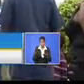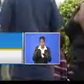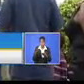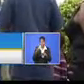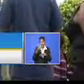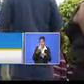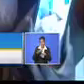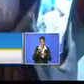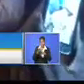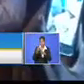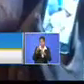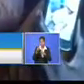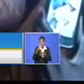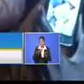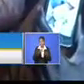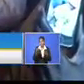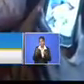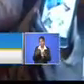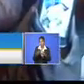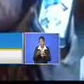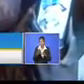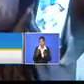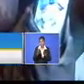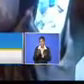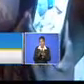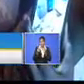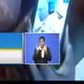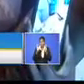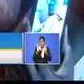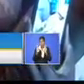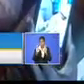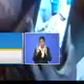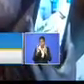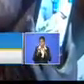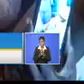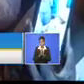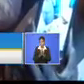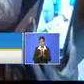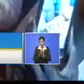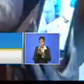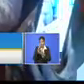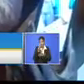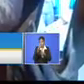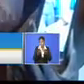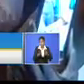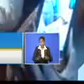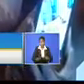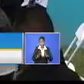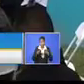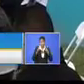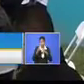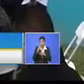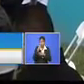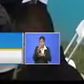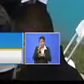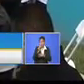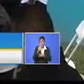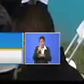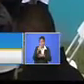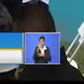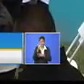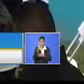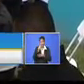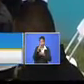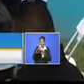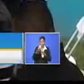she moved to. This is a tremendous milestone. So few people live to see 105 years old. The Member of Parliament